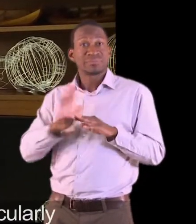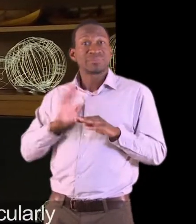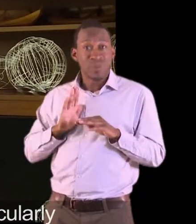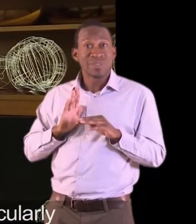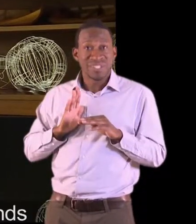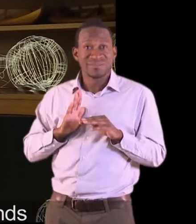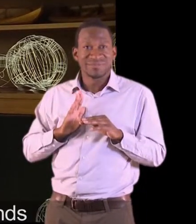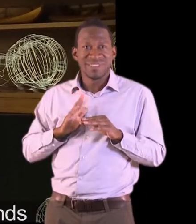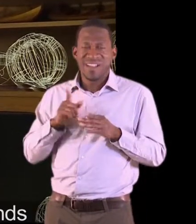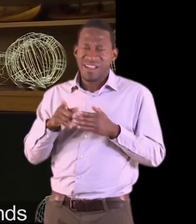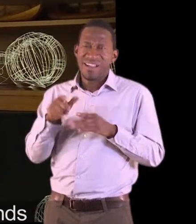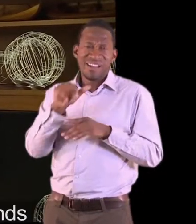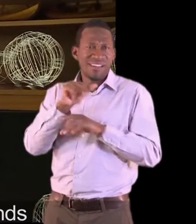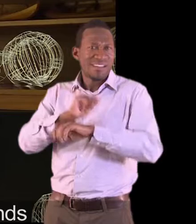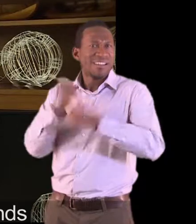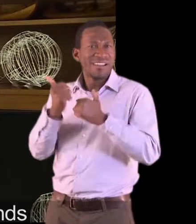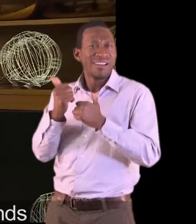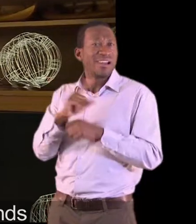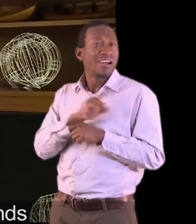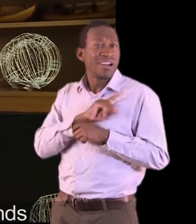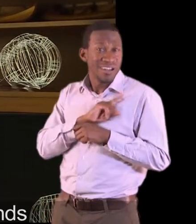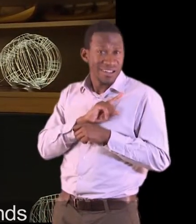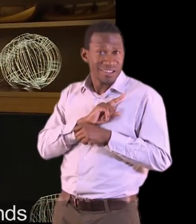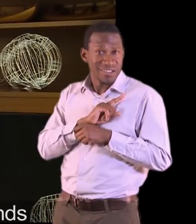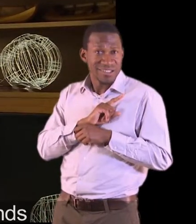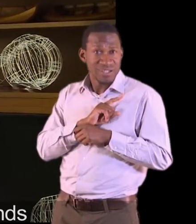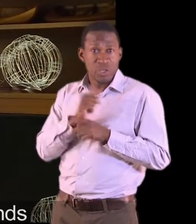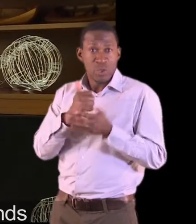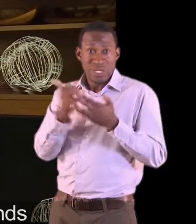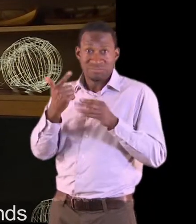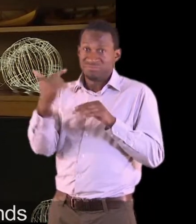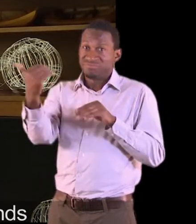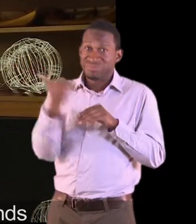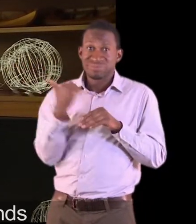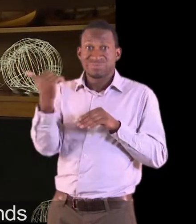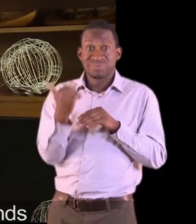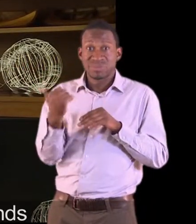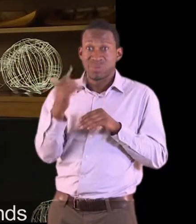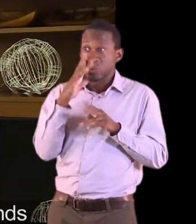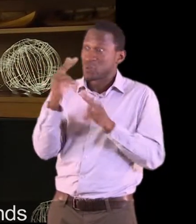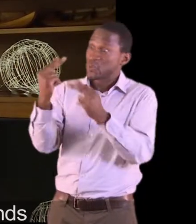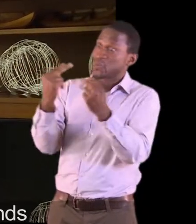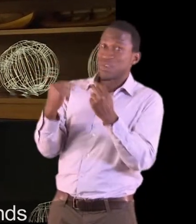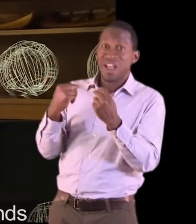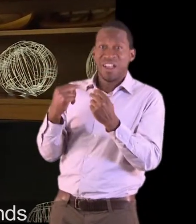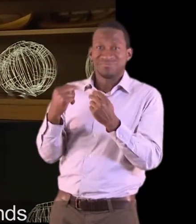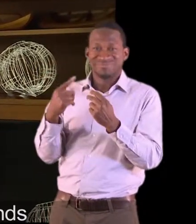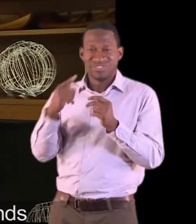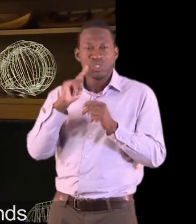they used to go by in their tens of thousands and they had lots of sweets.